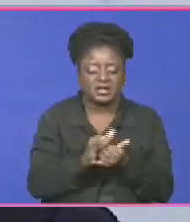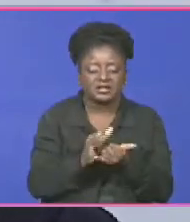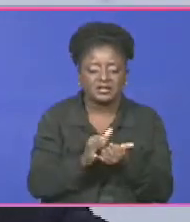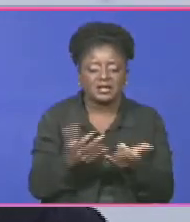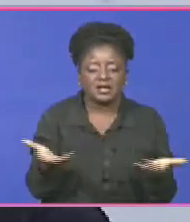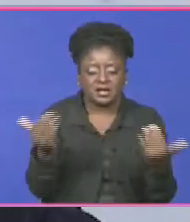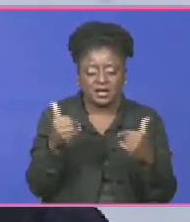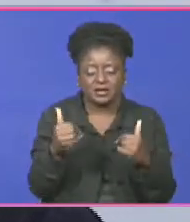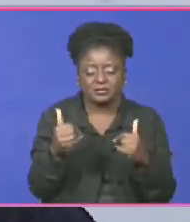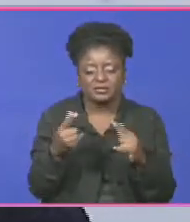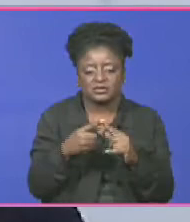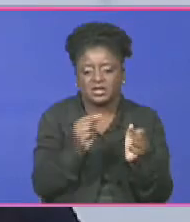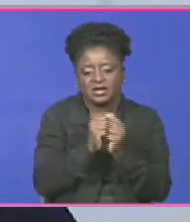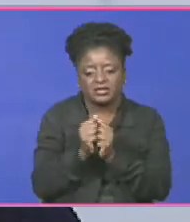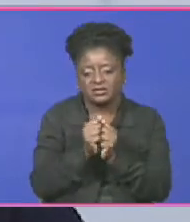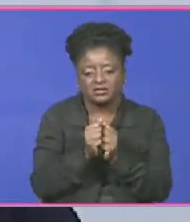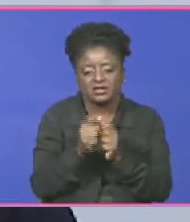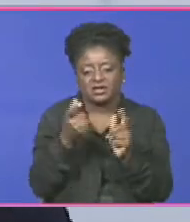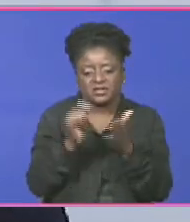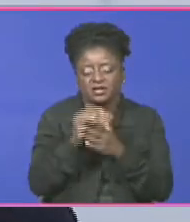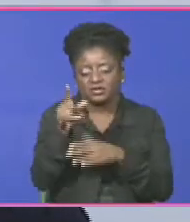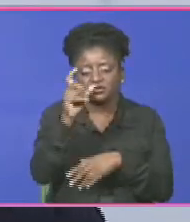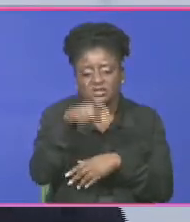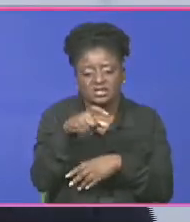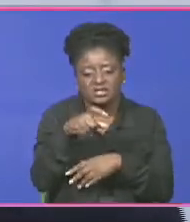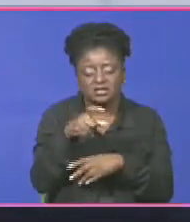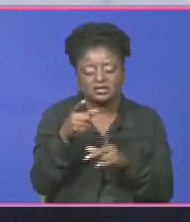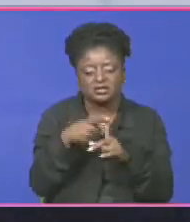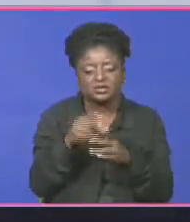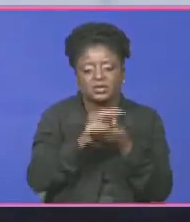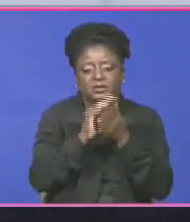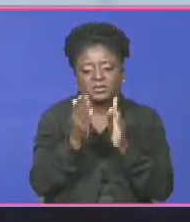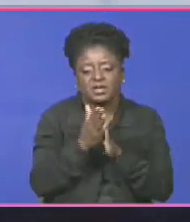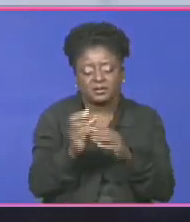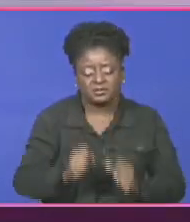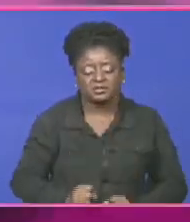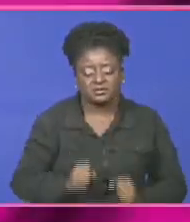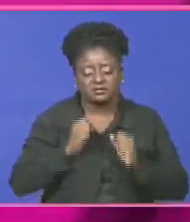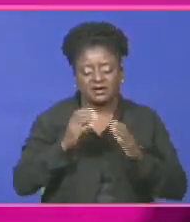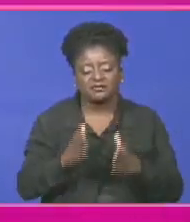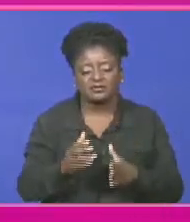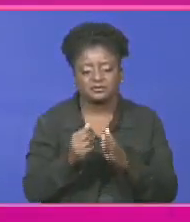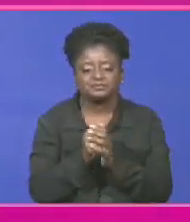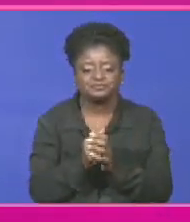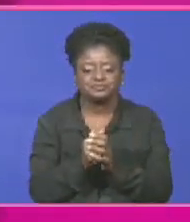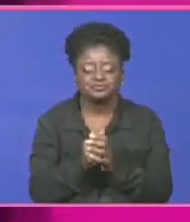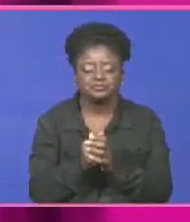that you need to collaborate on to become a survivor.